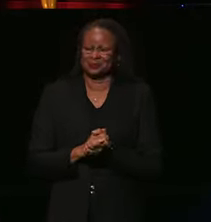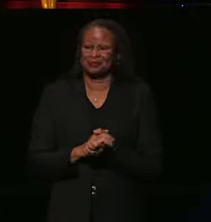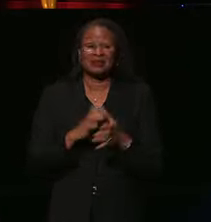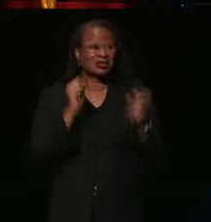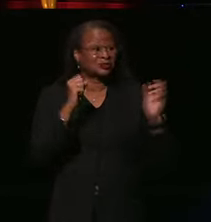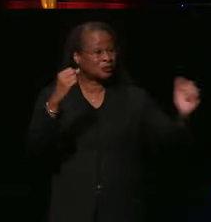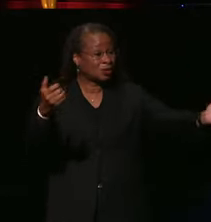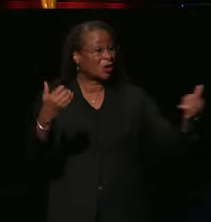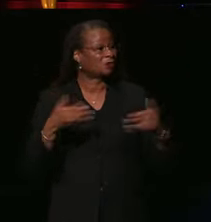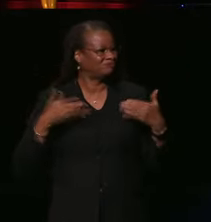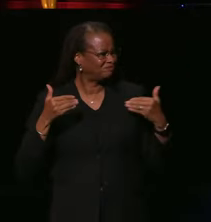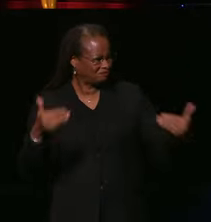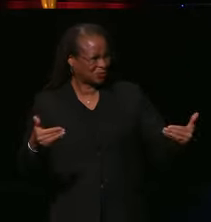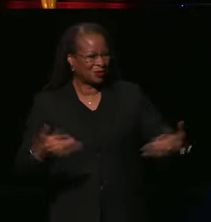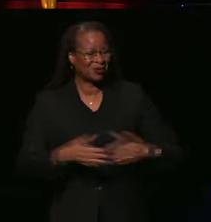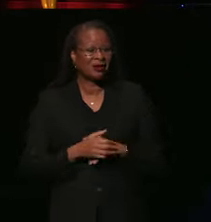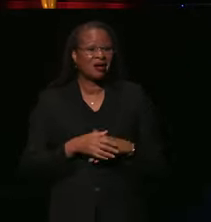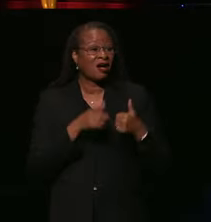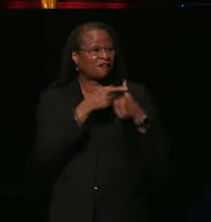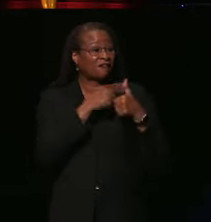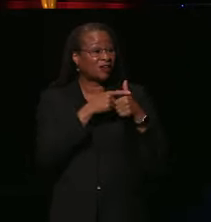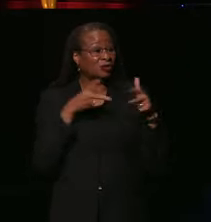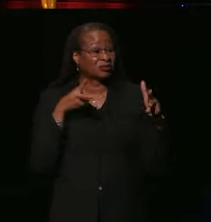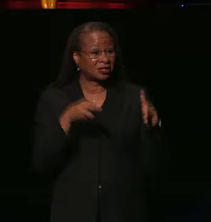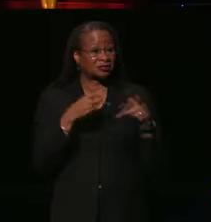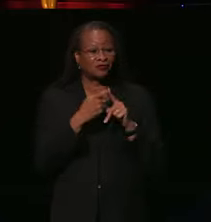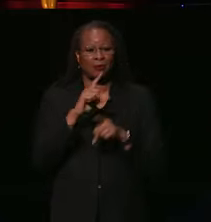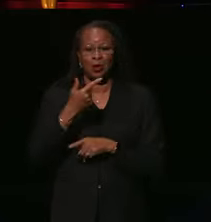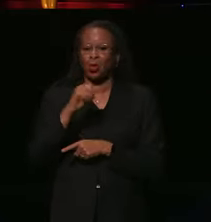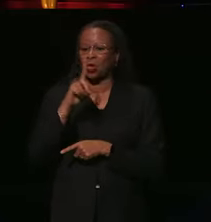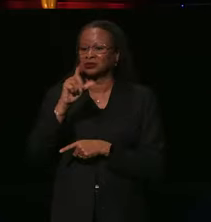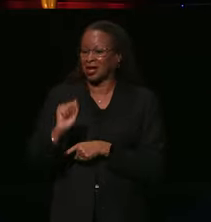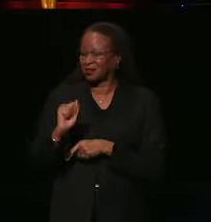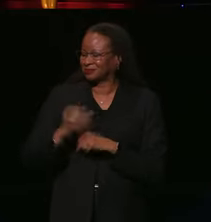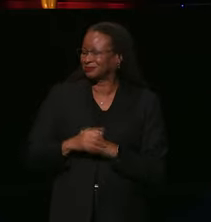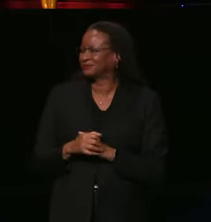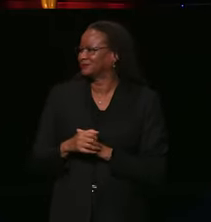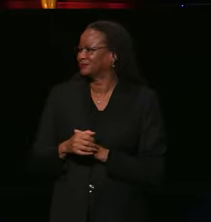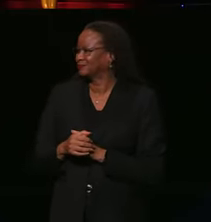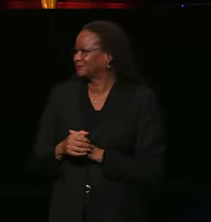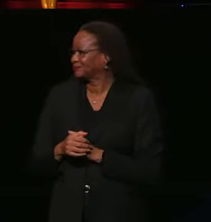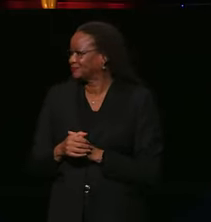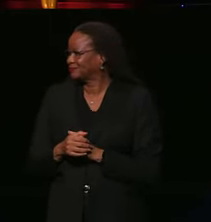So, let's get started. Our first clip will be from Golda.